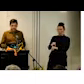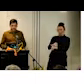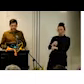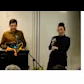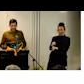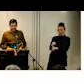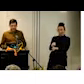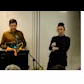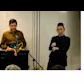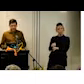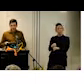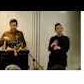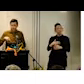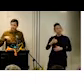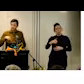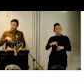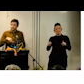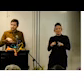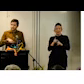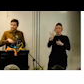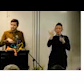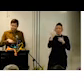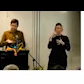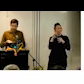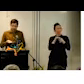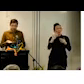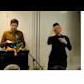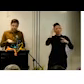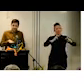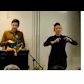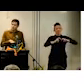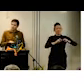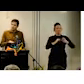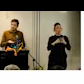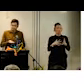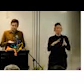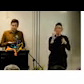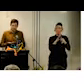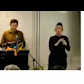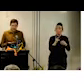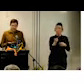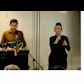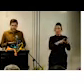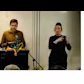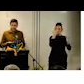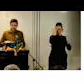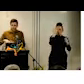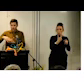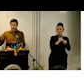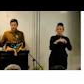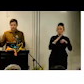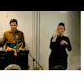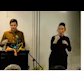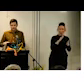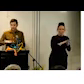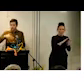activity, and we think of the little surfer as the sleep spindle, which is related to the thalamus and hippocampus, and we think of